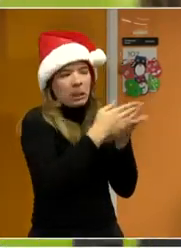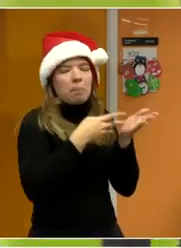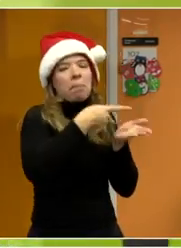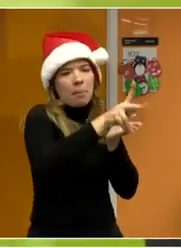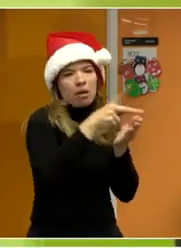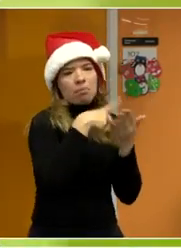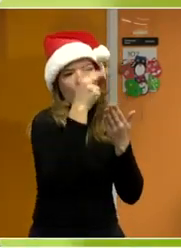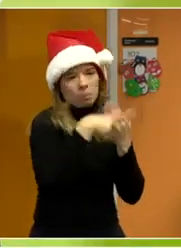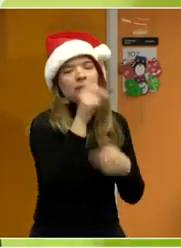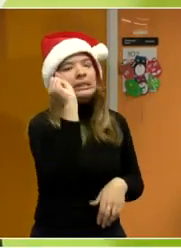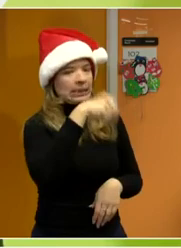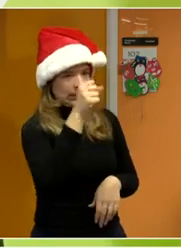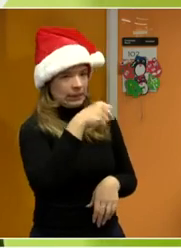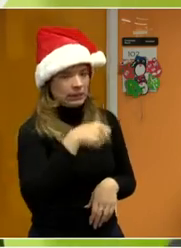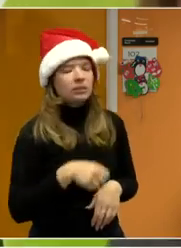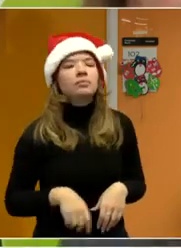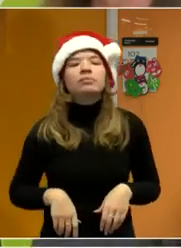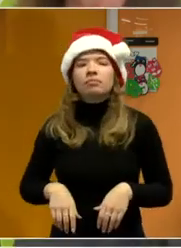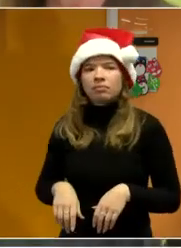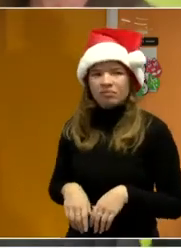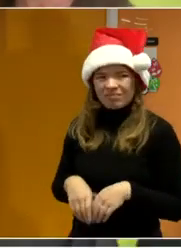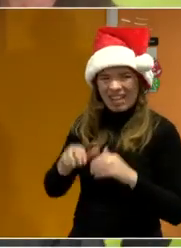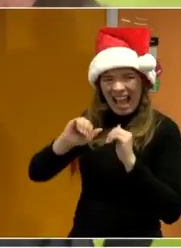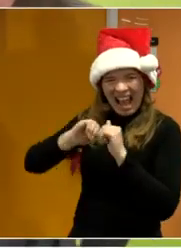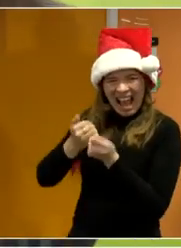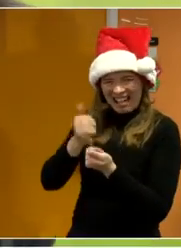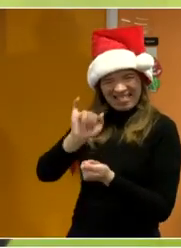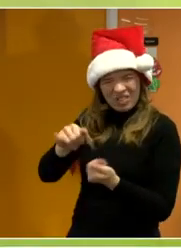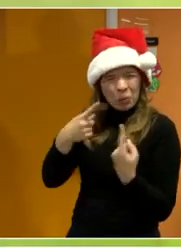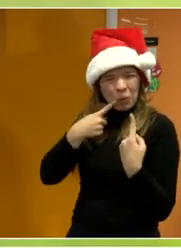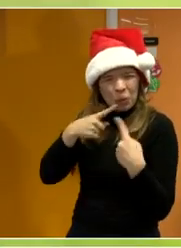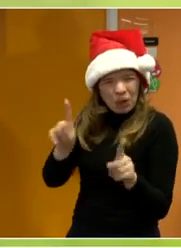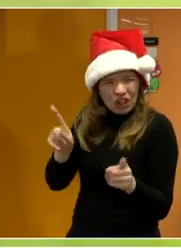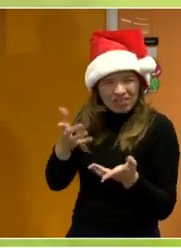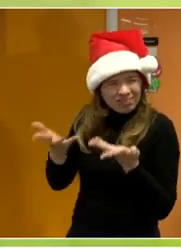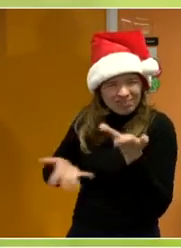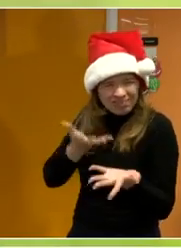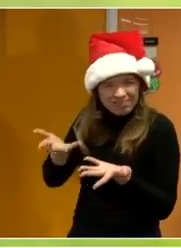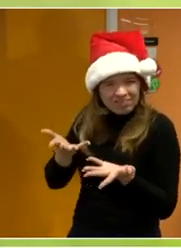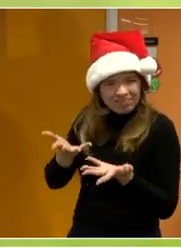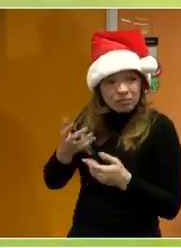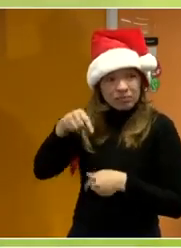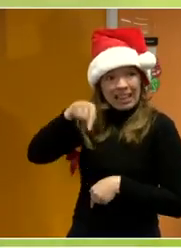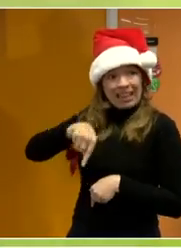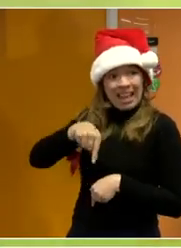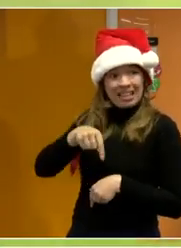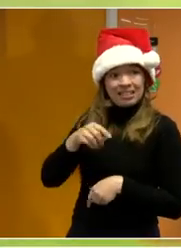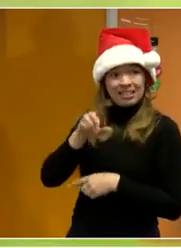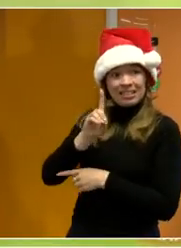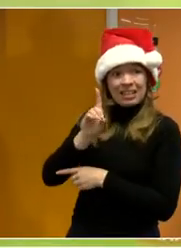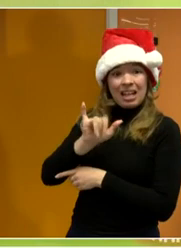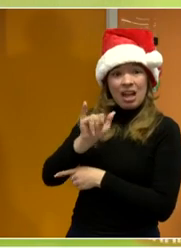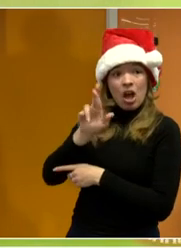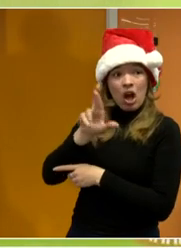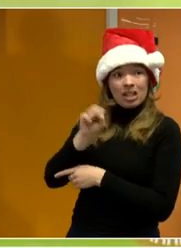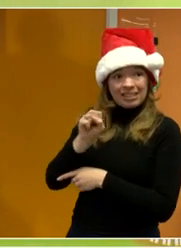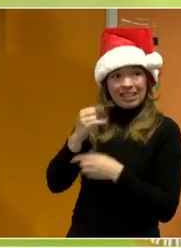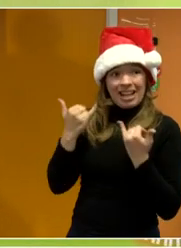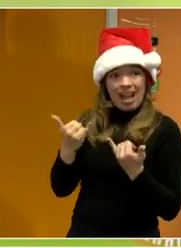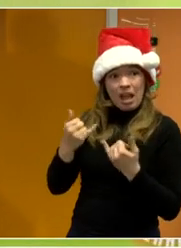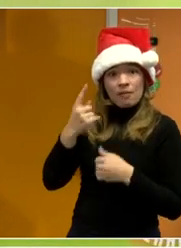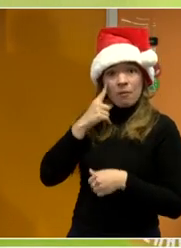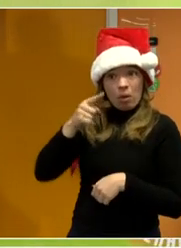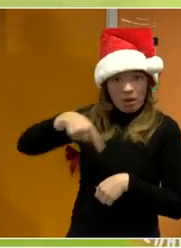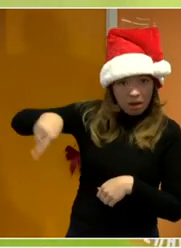How does it work? I mean, you said this used to be, I guess, for DYRS, but if it's for everybody, I mean, how